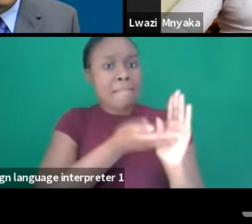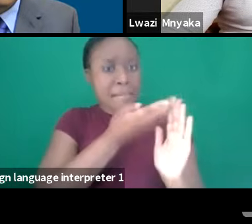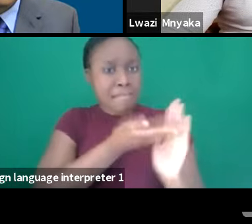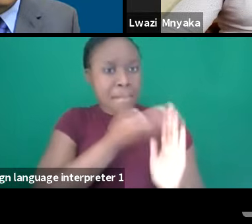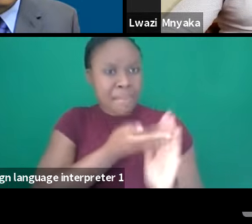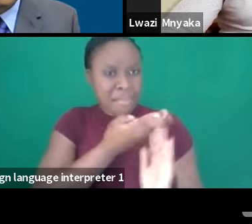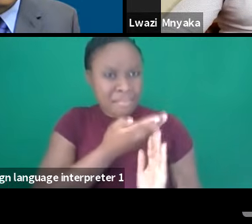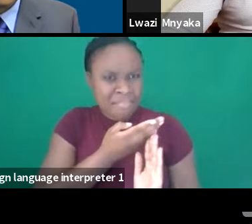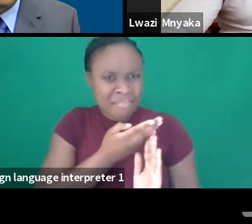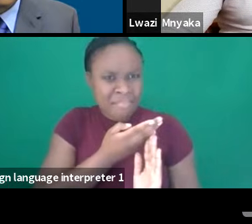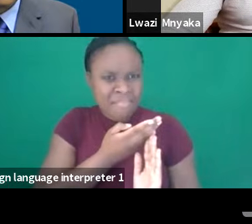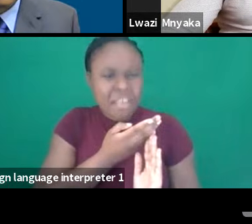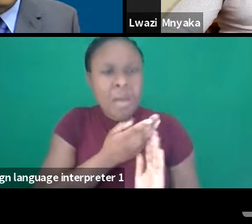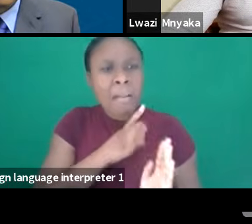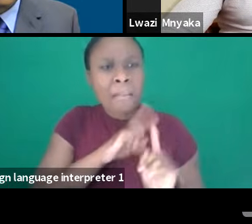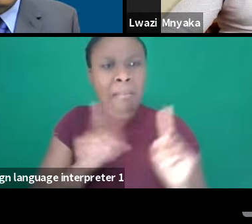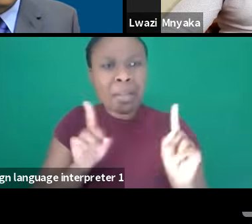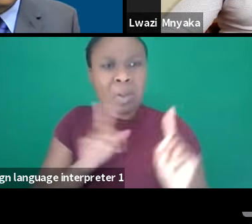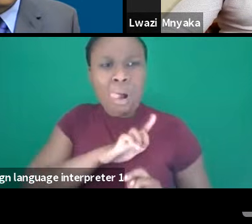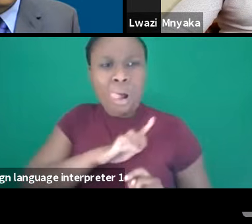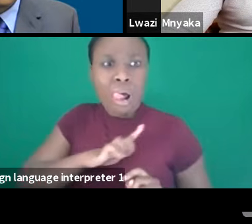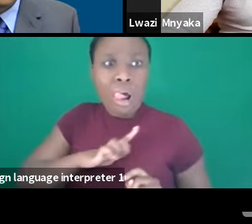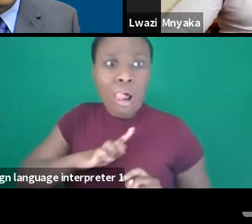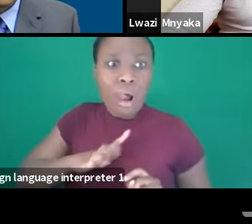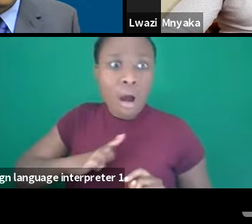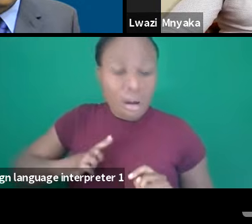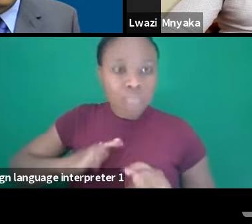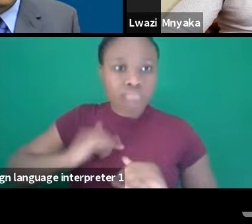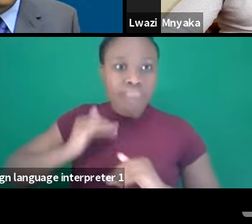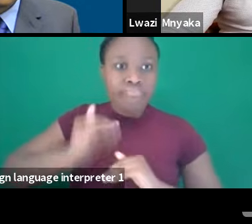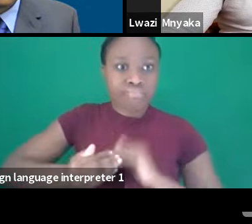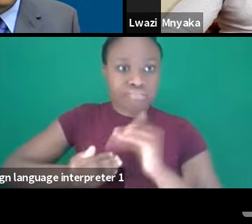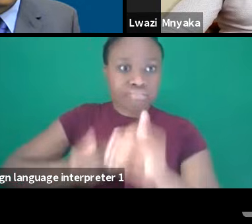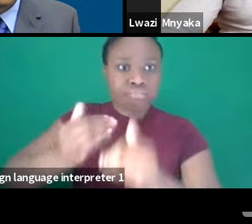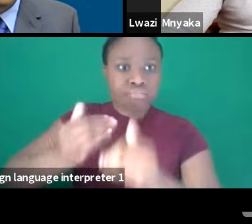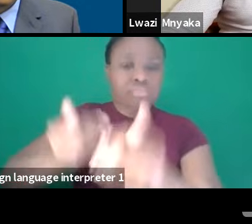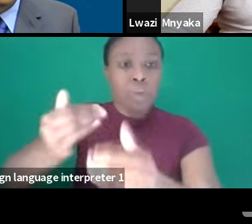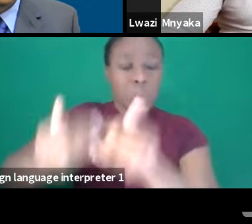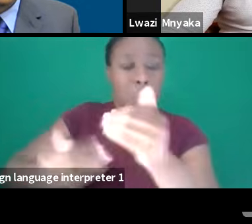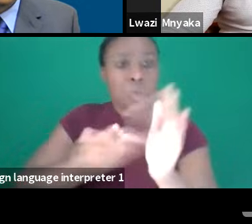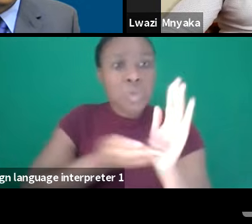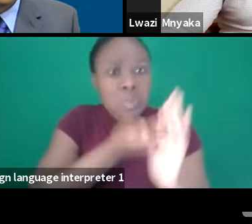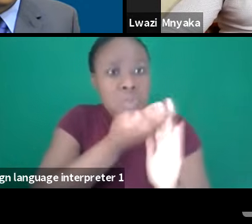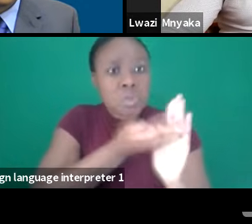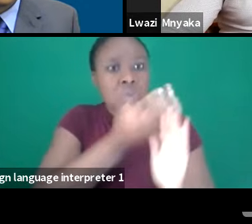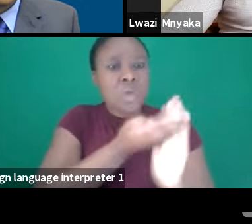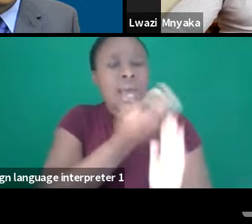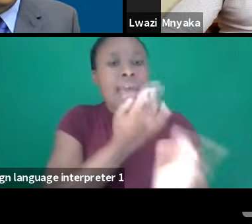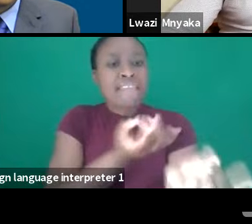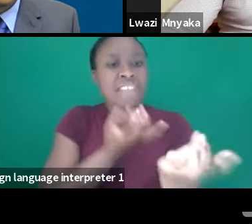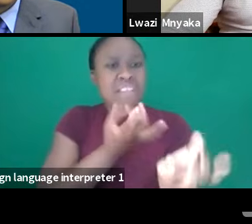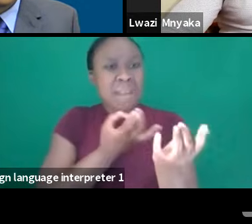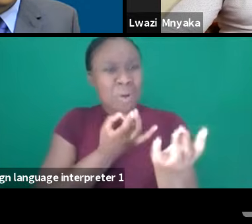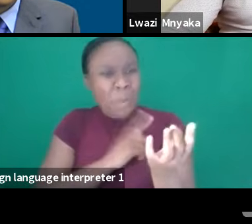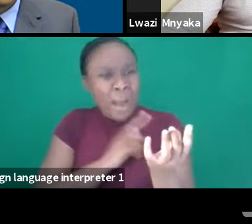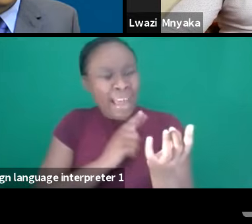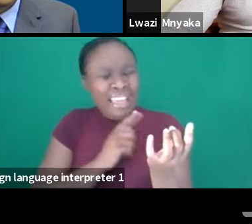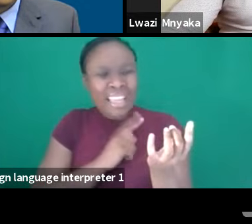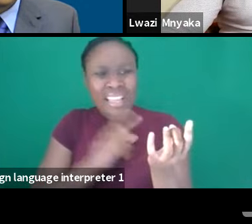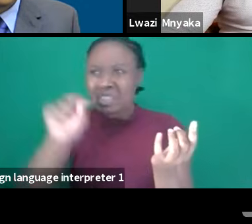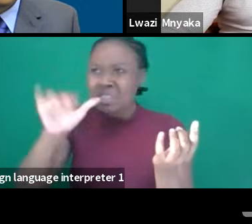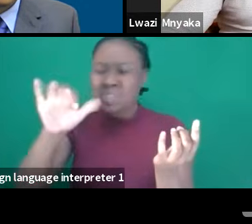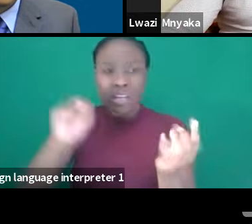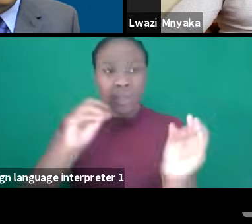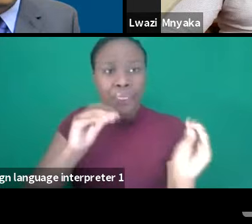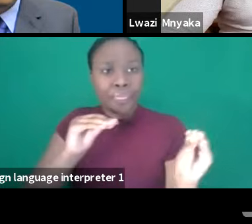so long process and why it takes so long for us to get the feedback. Can you please explain to me the